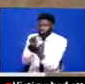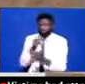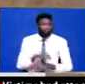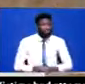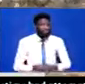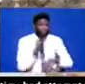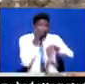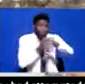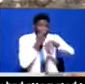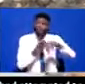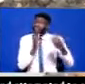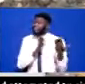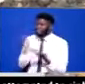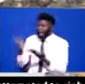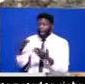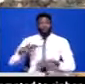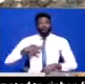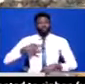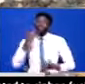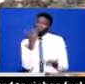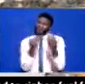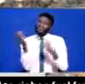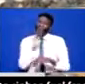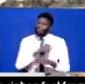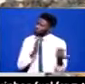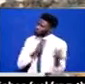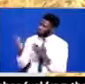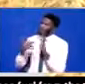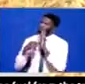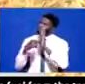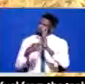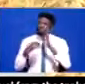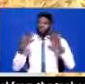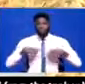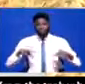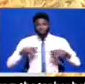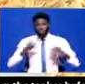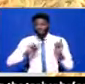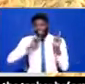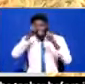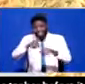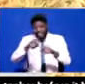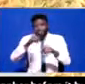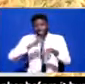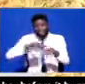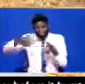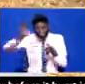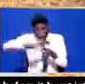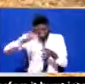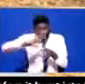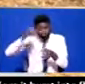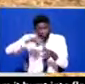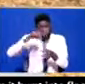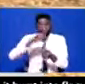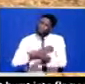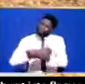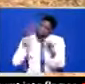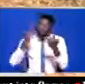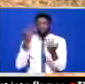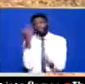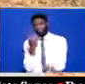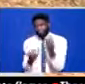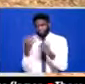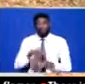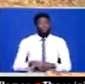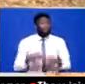clothes strewn all over, depicting the struggle for those who came to siphon fuel went through. Locals conversing in harsh tones, some of